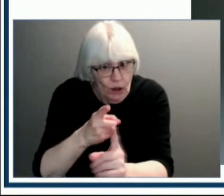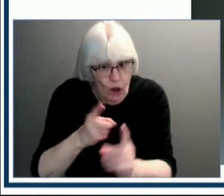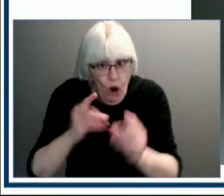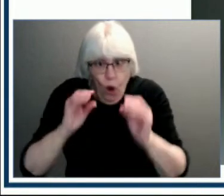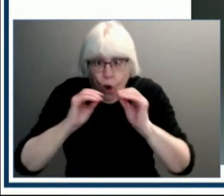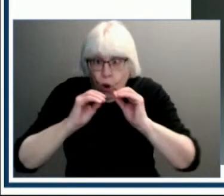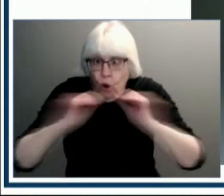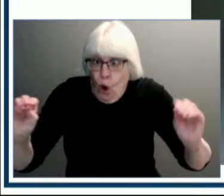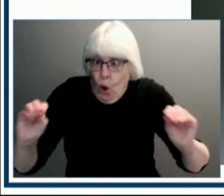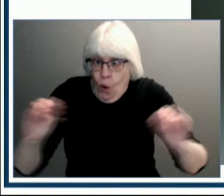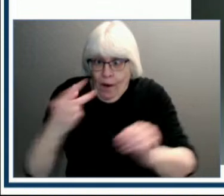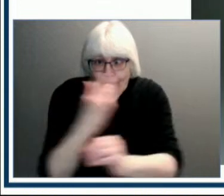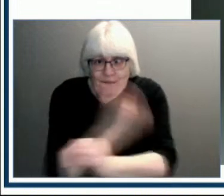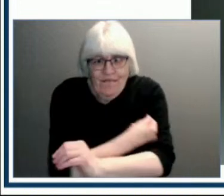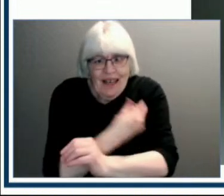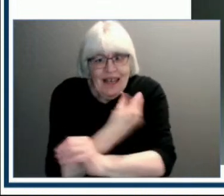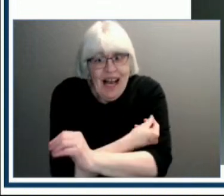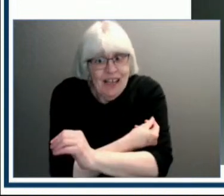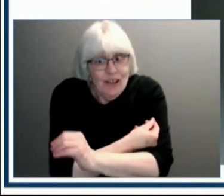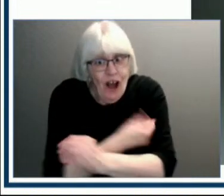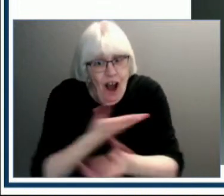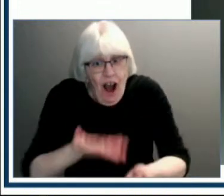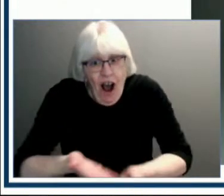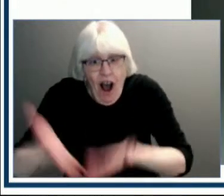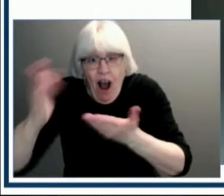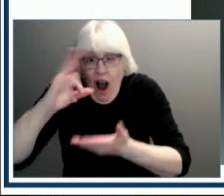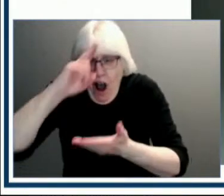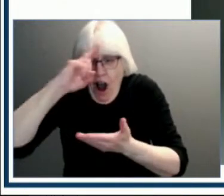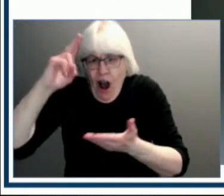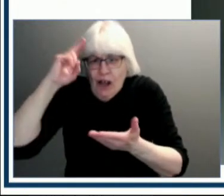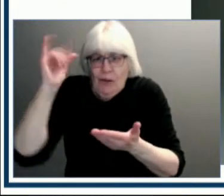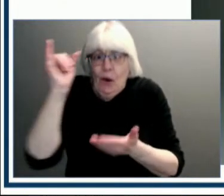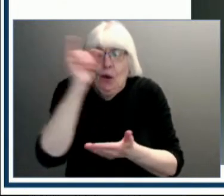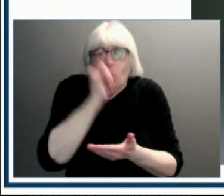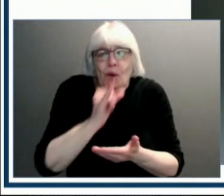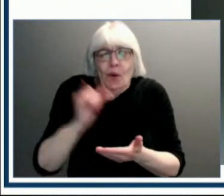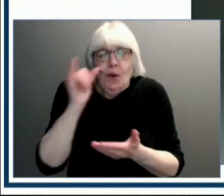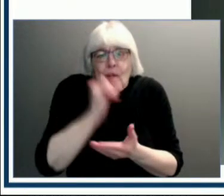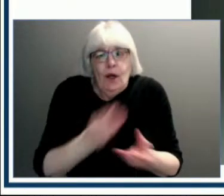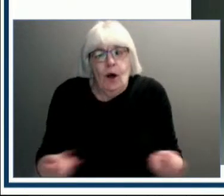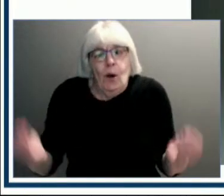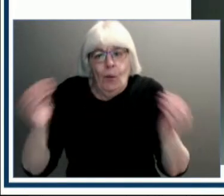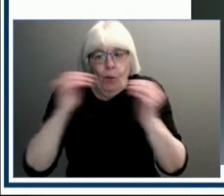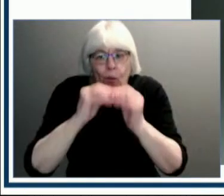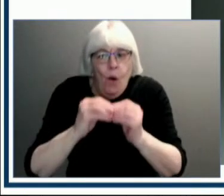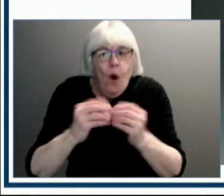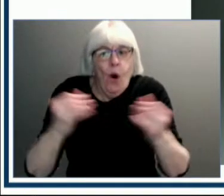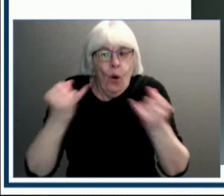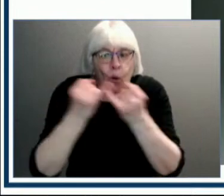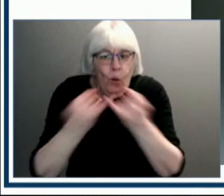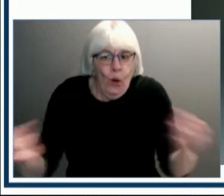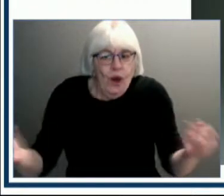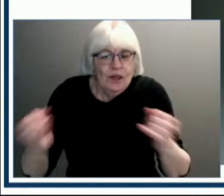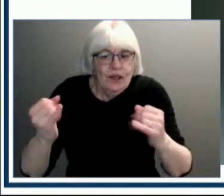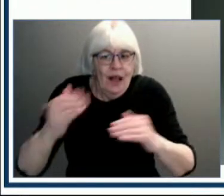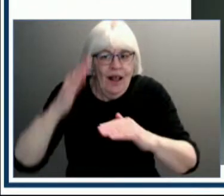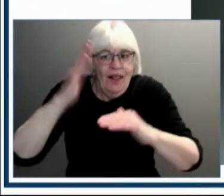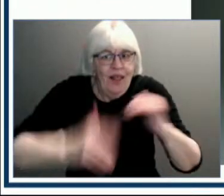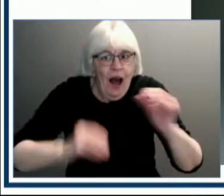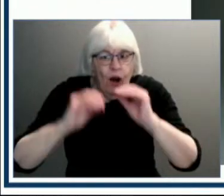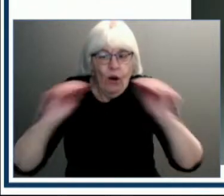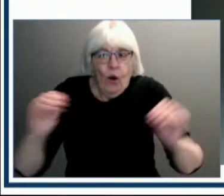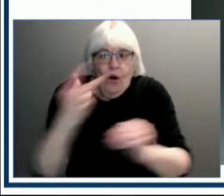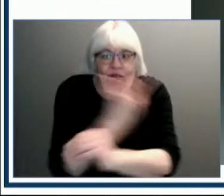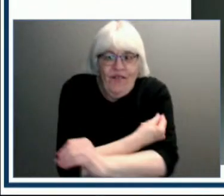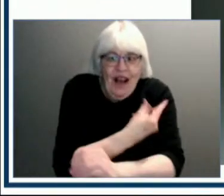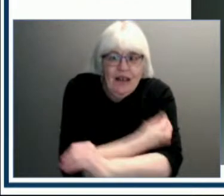up in hospital is much greater than vaccinated. Recent data from Ontario shows that if you're unvaccinated, you're 6 more times more